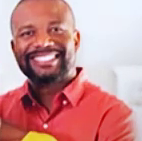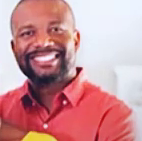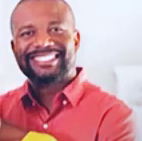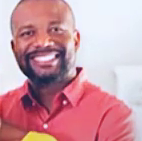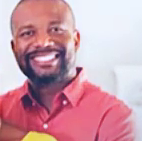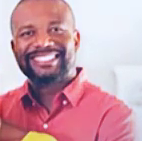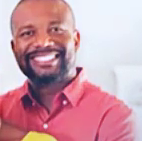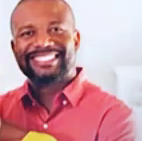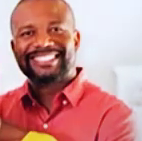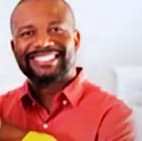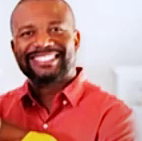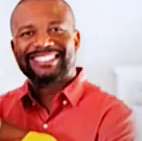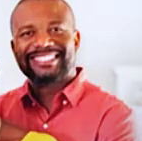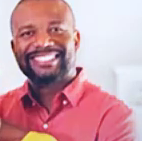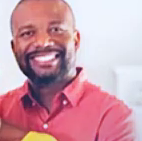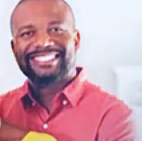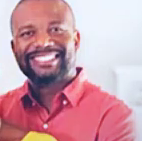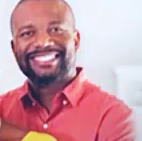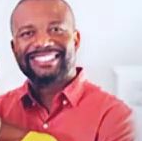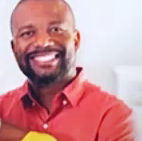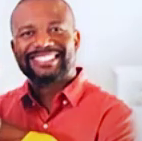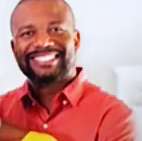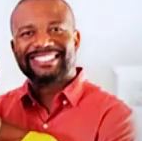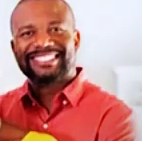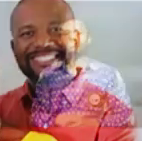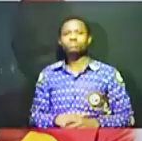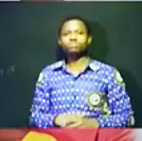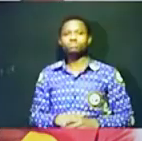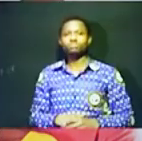Can we read